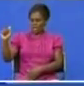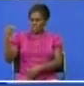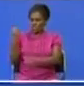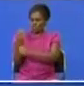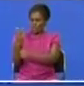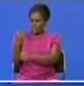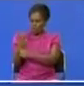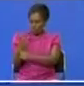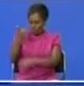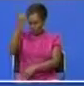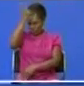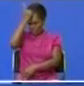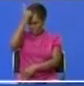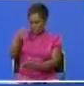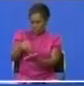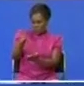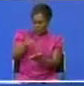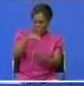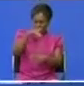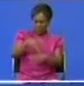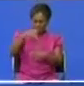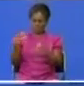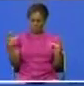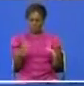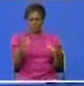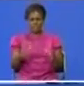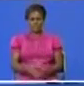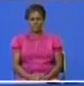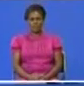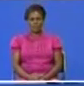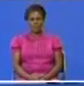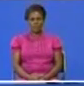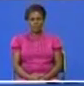land compensation to affected communities.